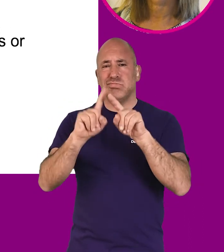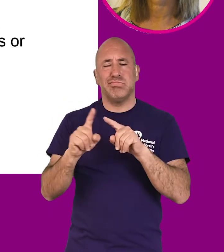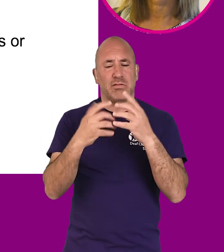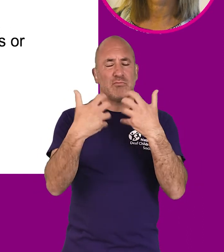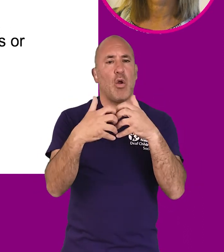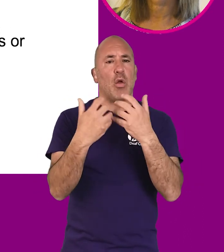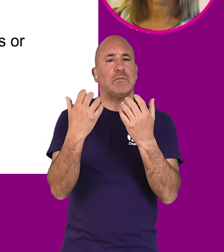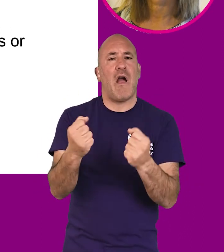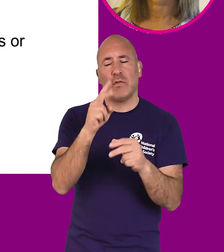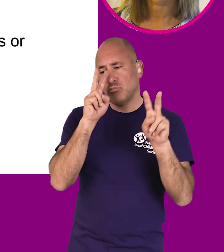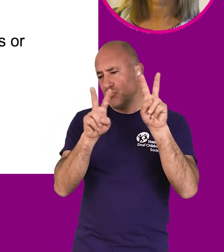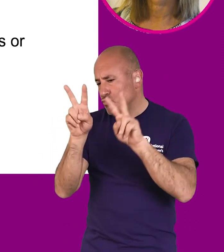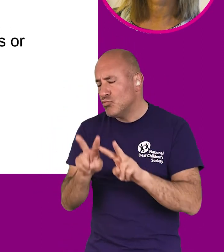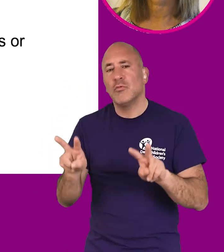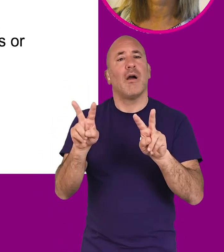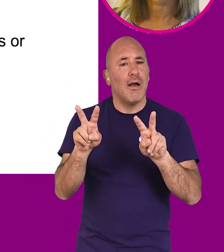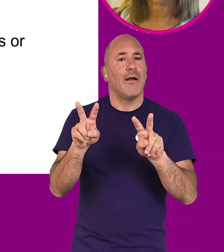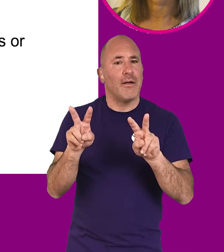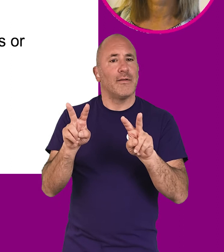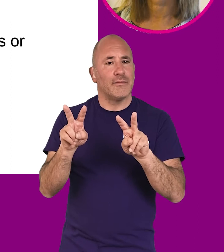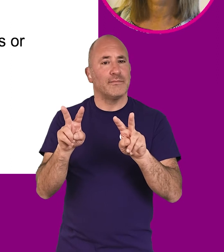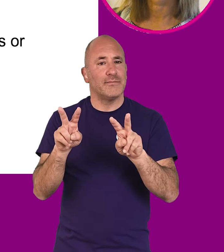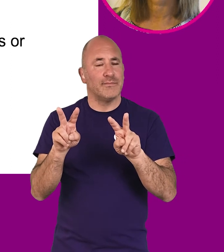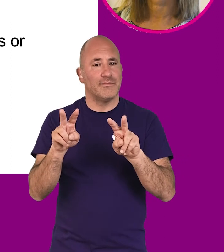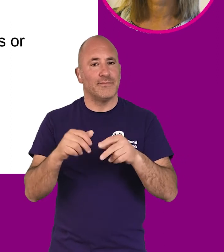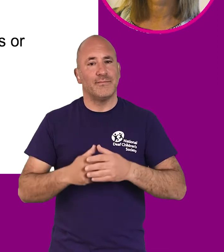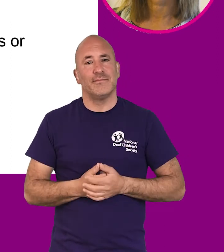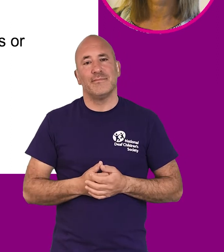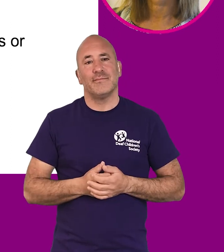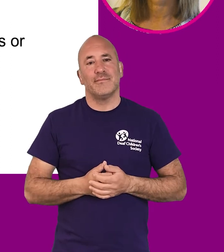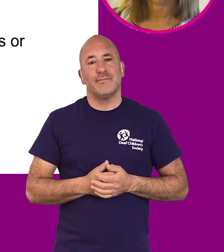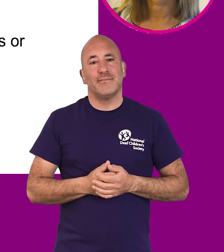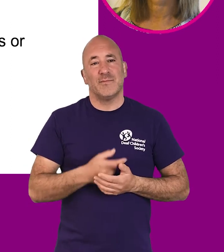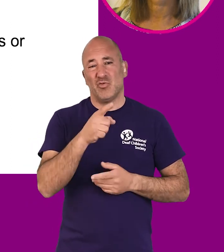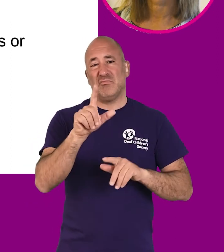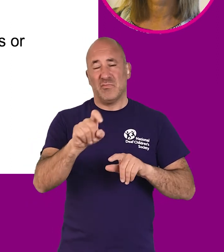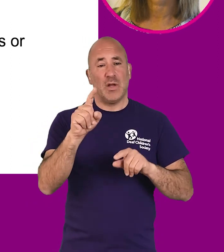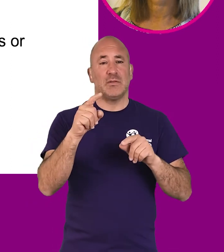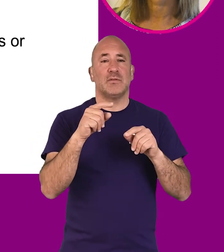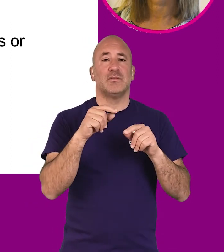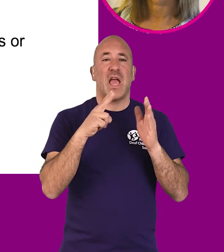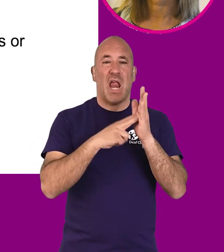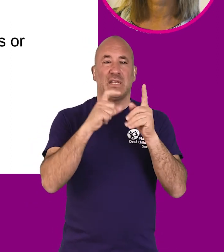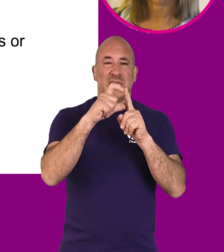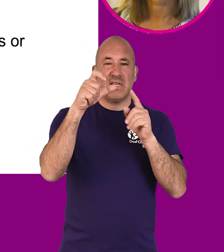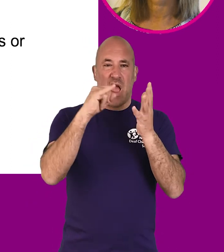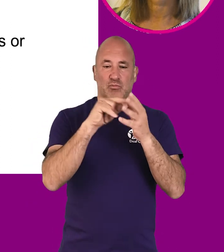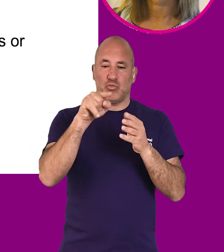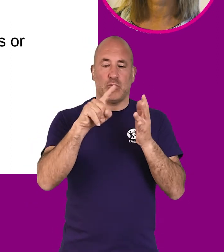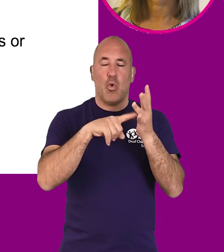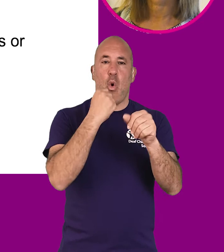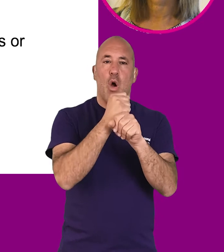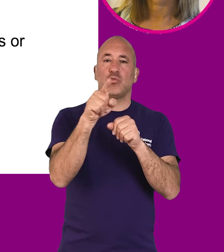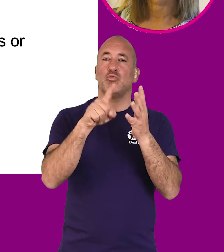about different types of technology available. So if you go to ndcs.org.uk, or you can just Google